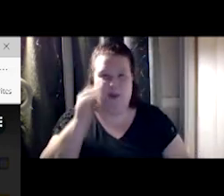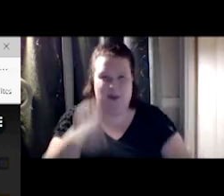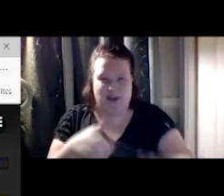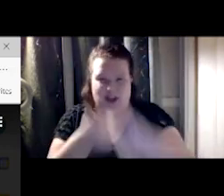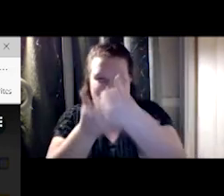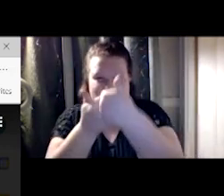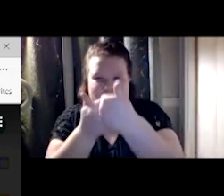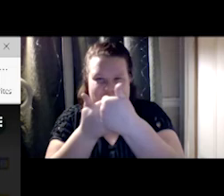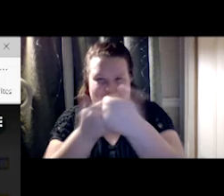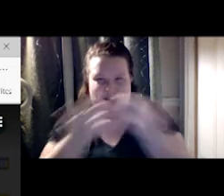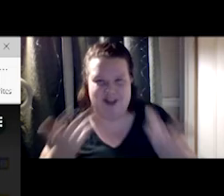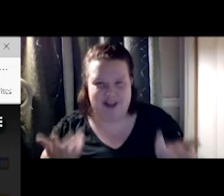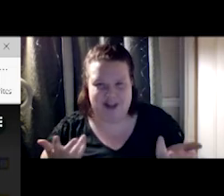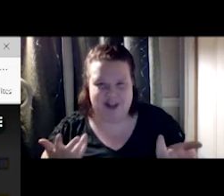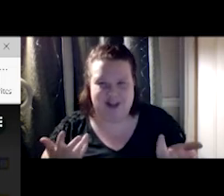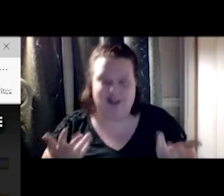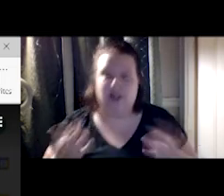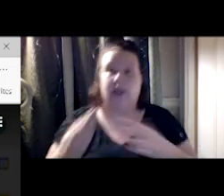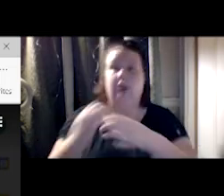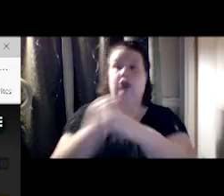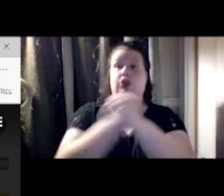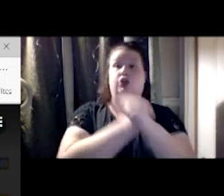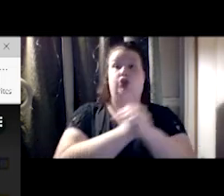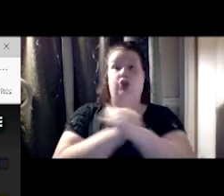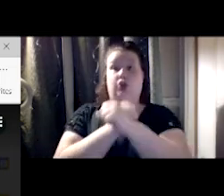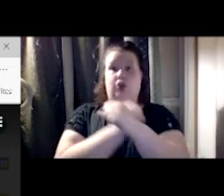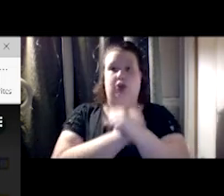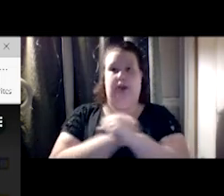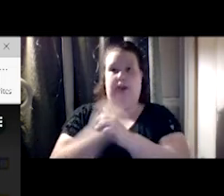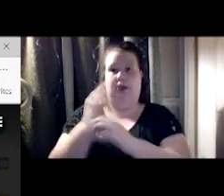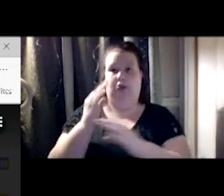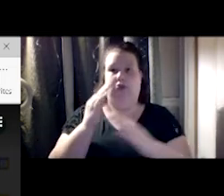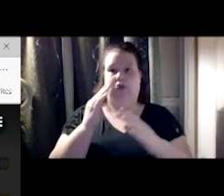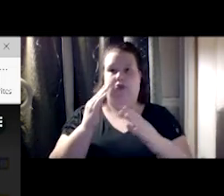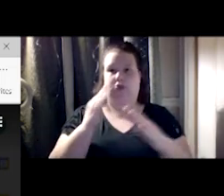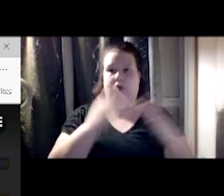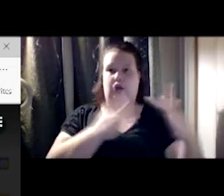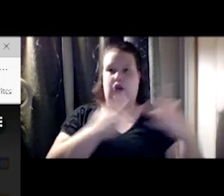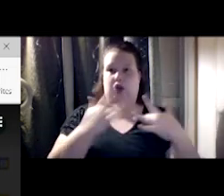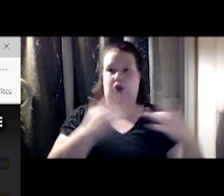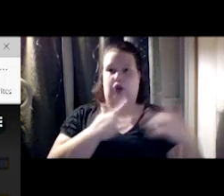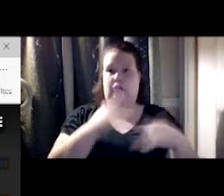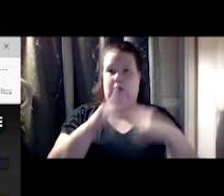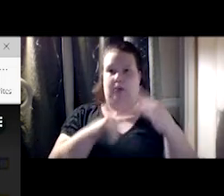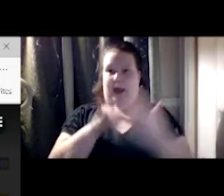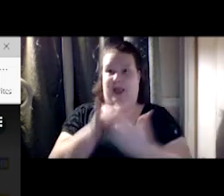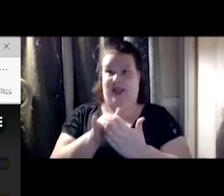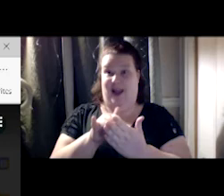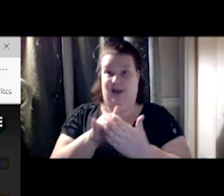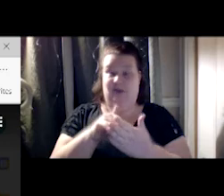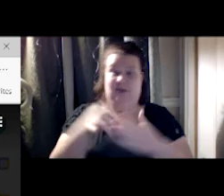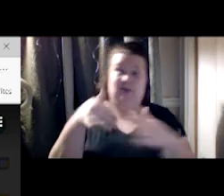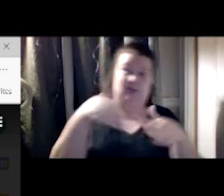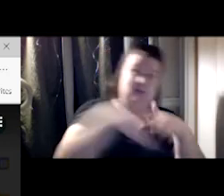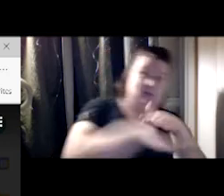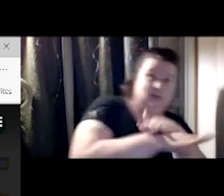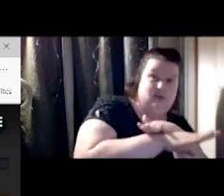is. And of course, there's a whole security concern around that, coming in, going out, coming in, going out.